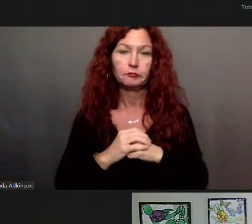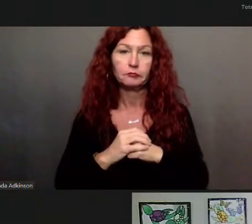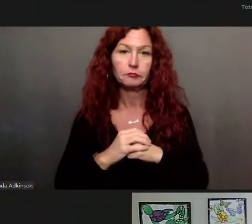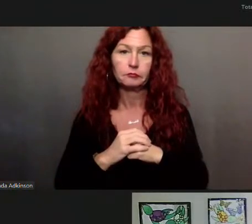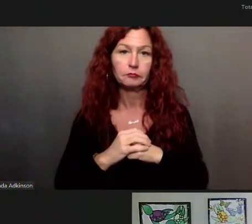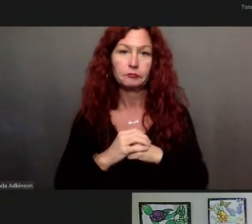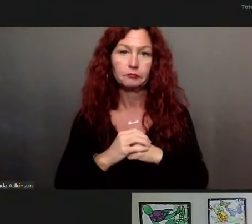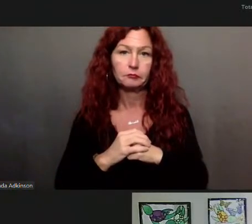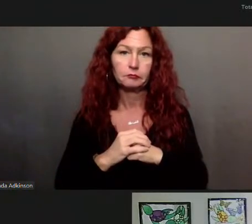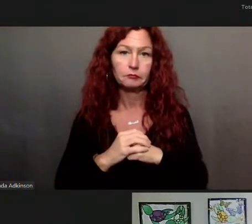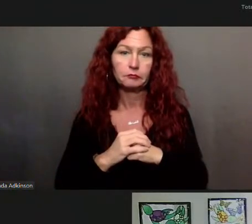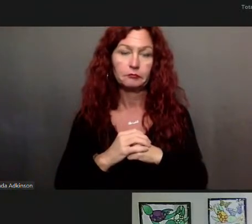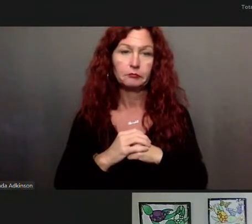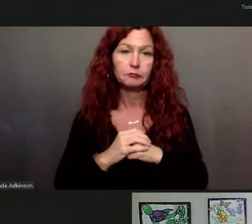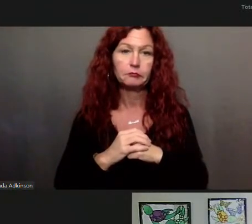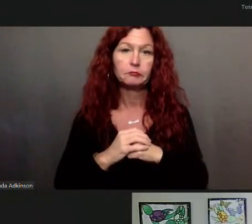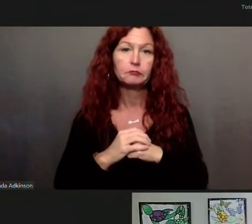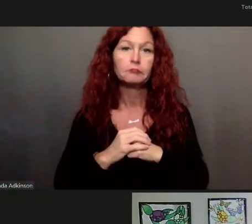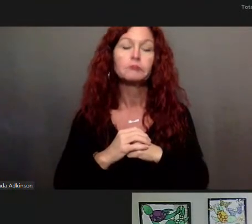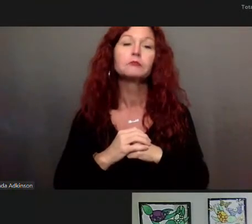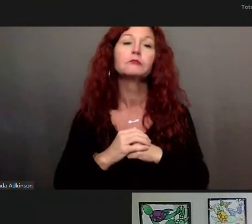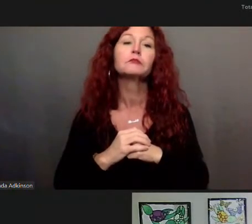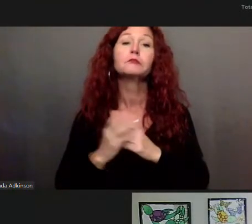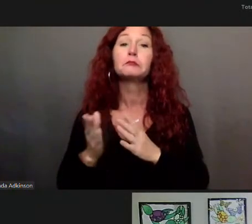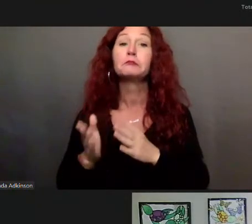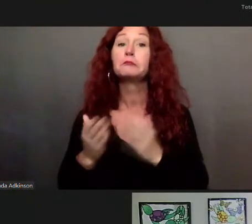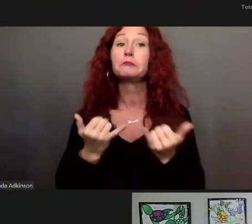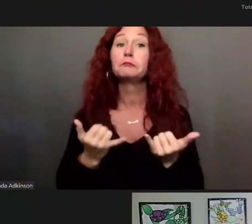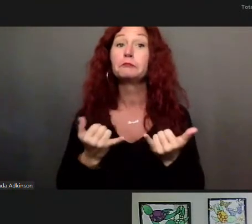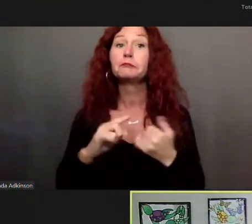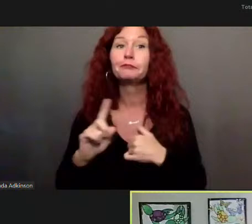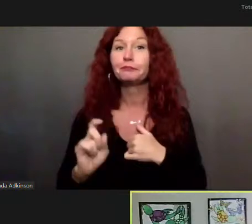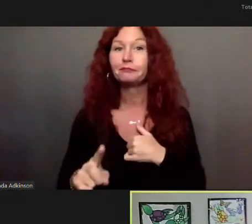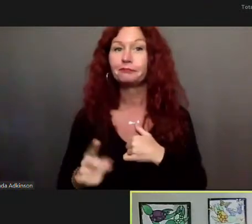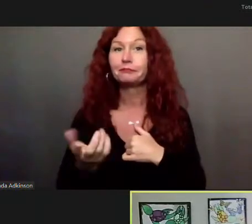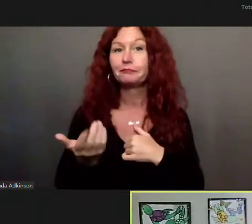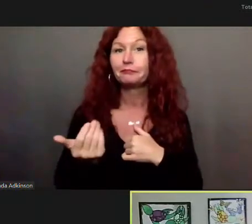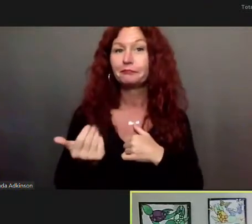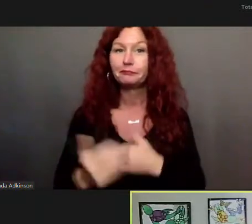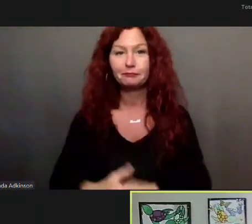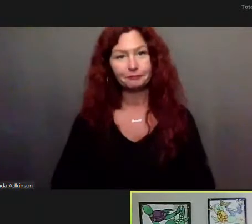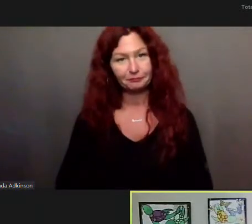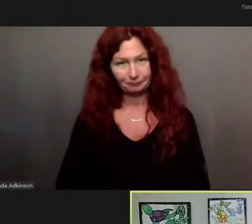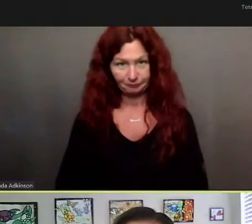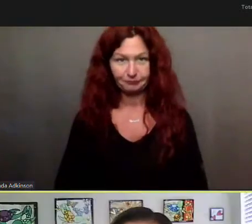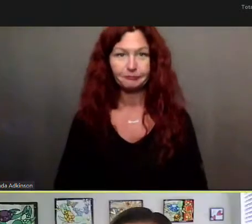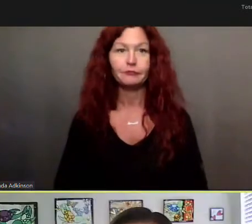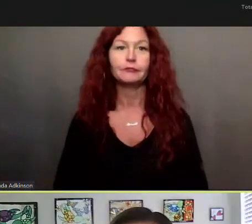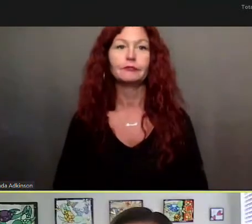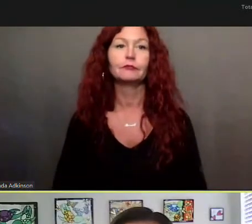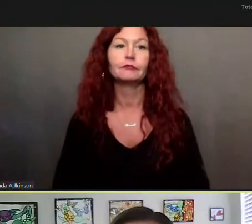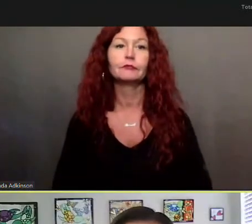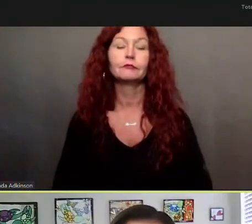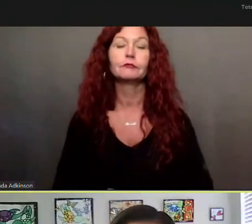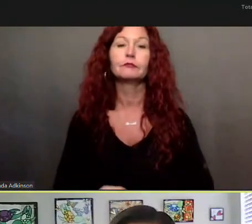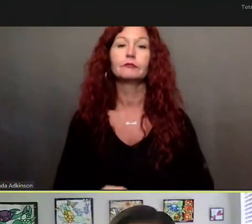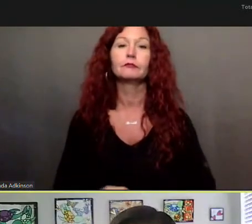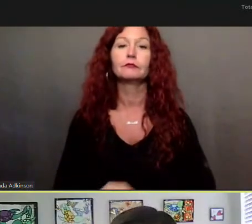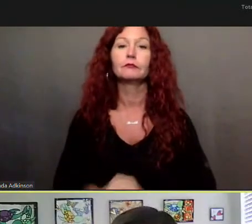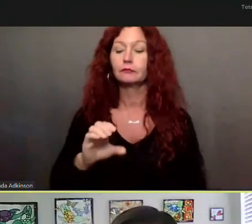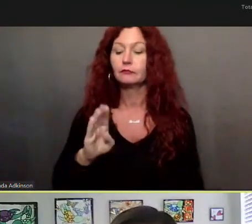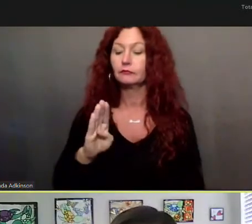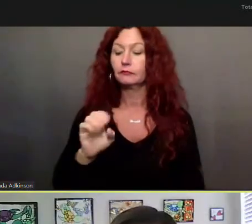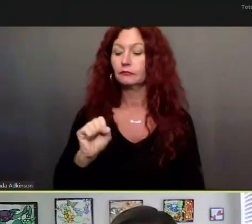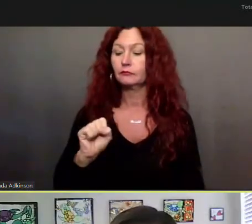answer those questions. Patty, who do we have? Thank you, sir. We'll start off today with CBS 4. Mike Cuño is